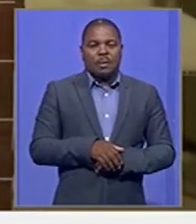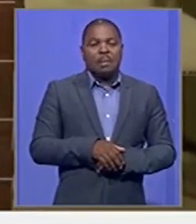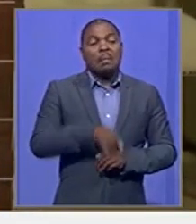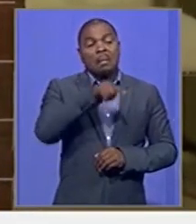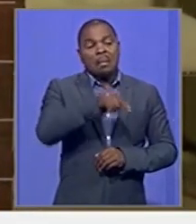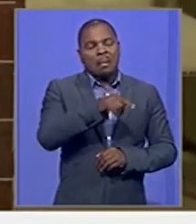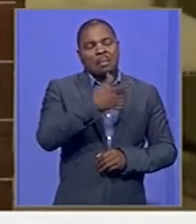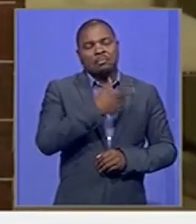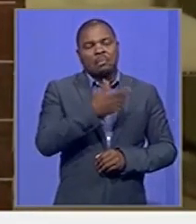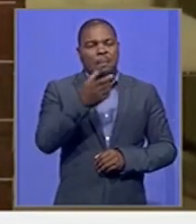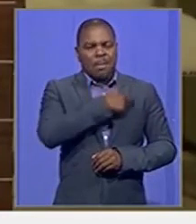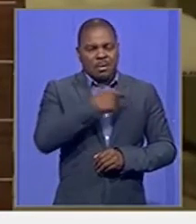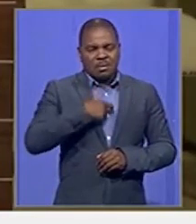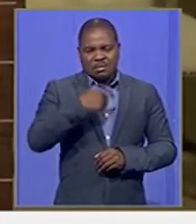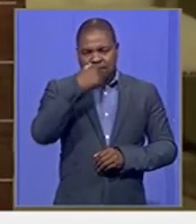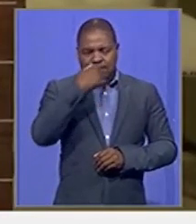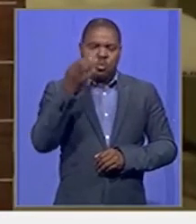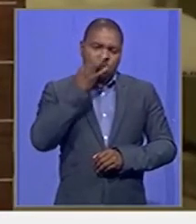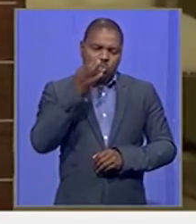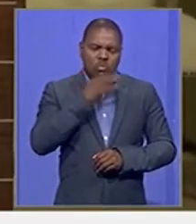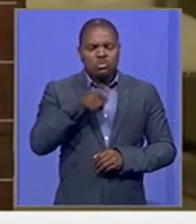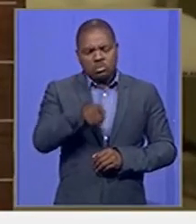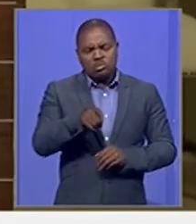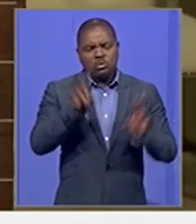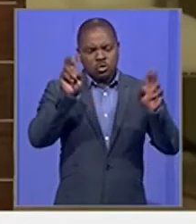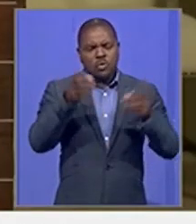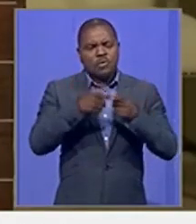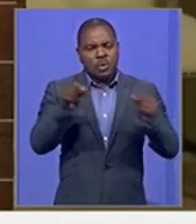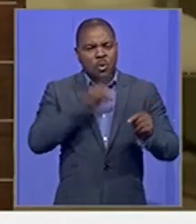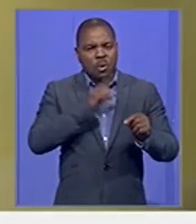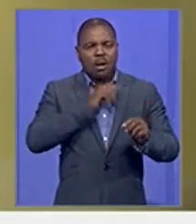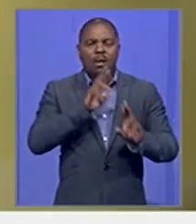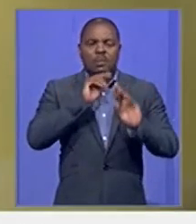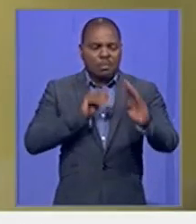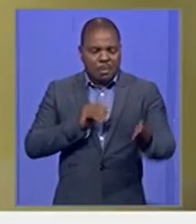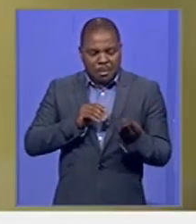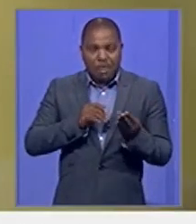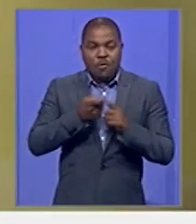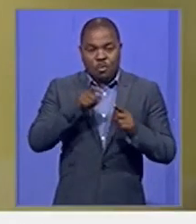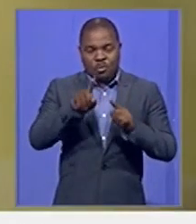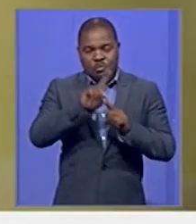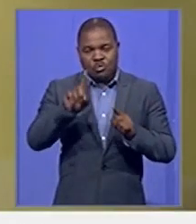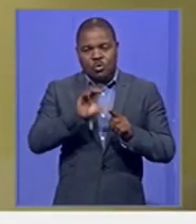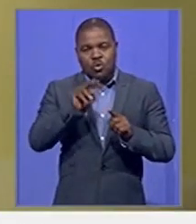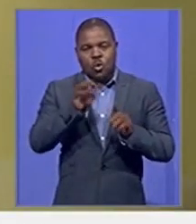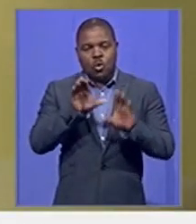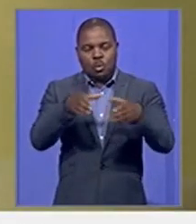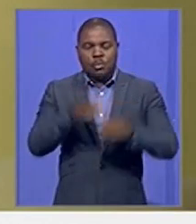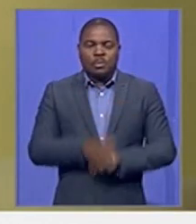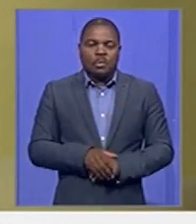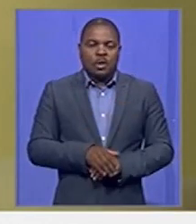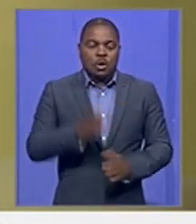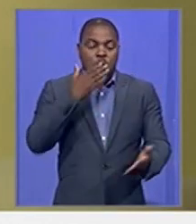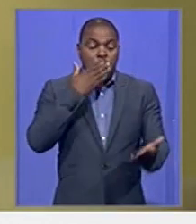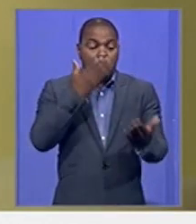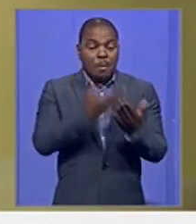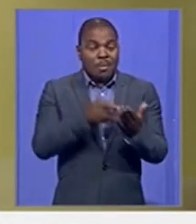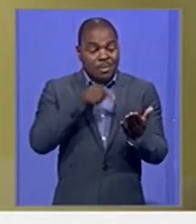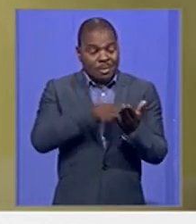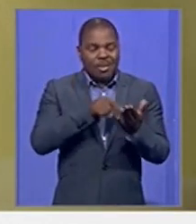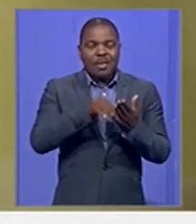rileng e fedile fa ne a amogela karolo ya ntlha ya pegelo ya khomišene eo. These recommendations provide the